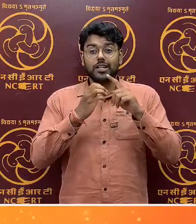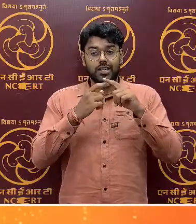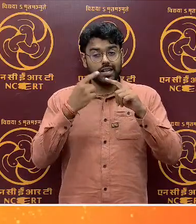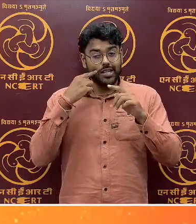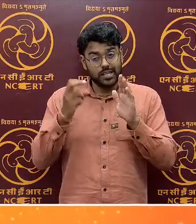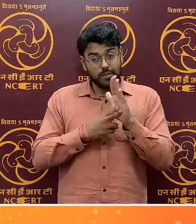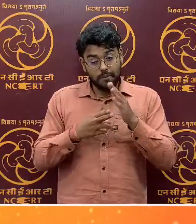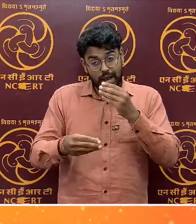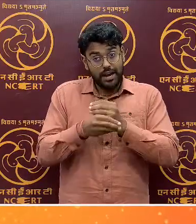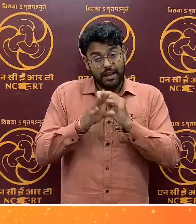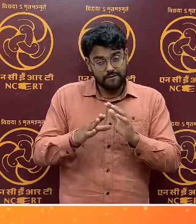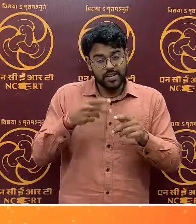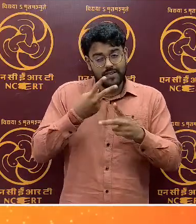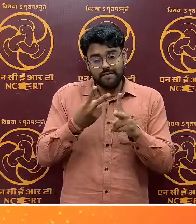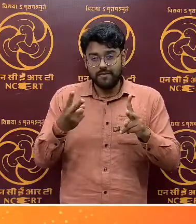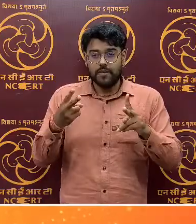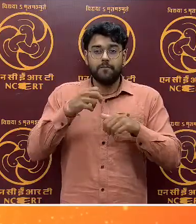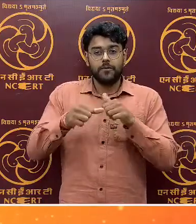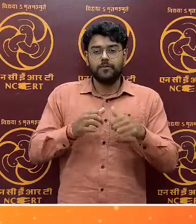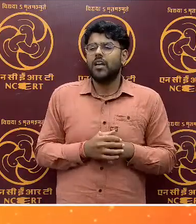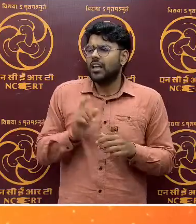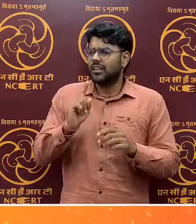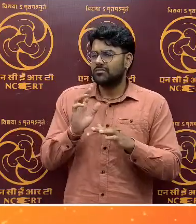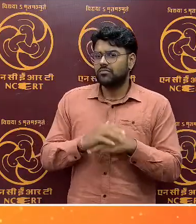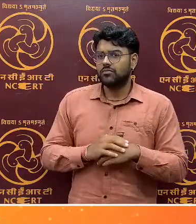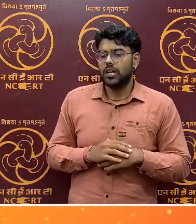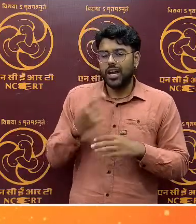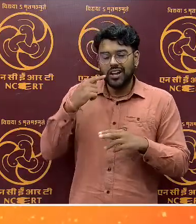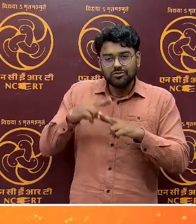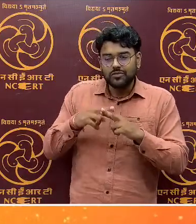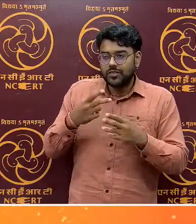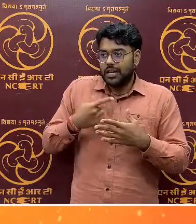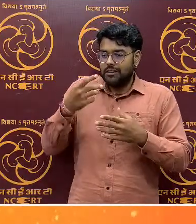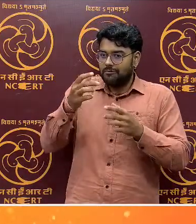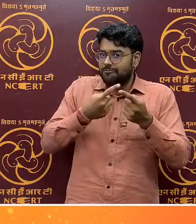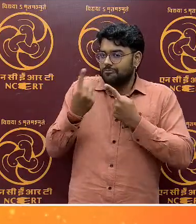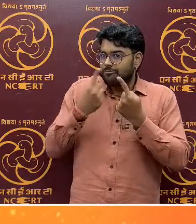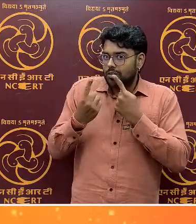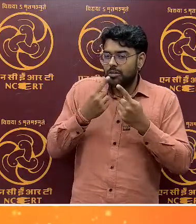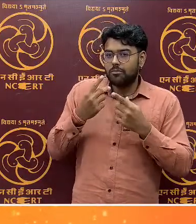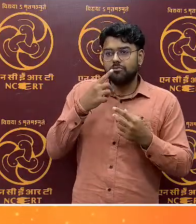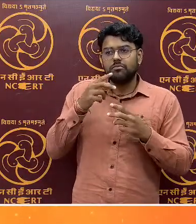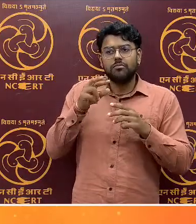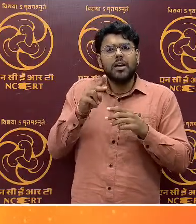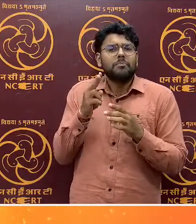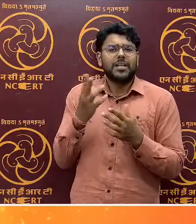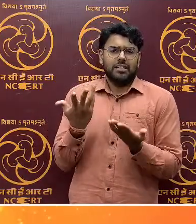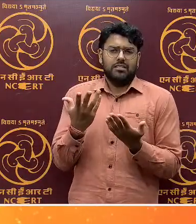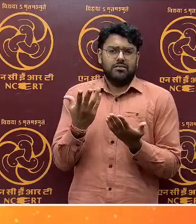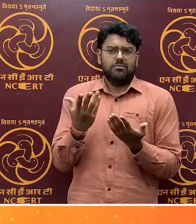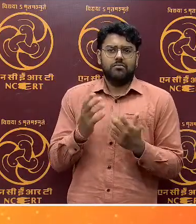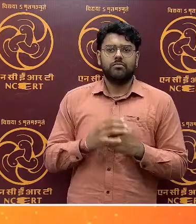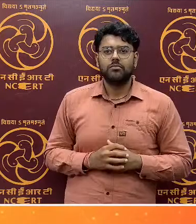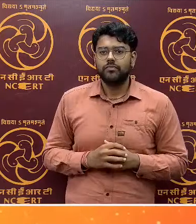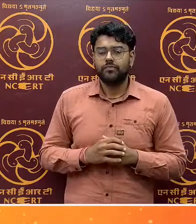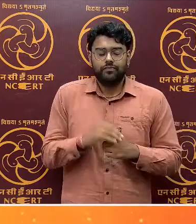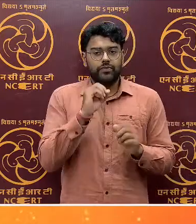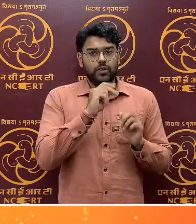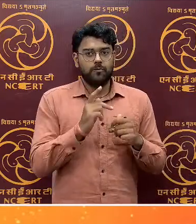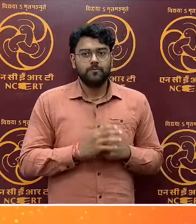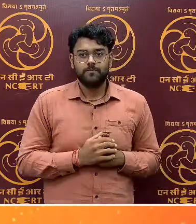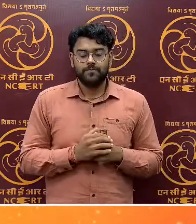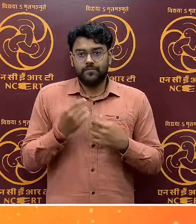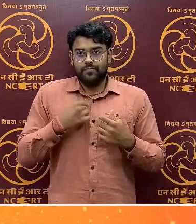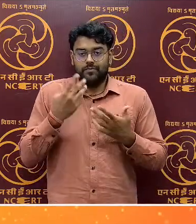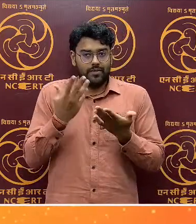of this process. So ma'am, if we talk precisely, how would you define reproduction? Yes. So reproduction, we have seen